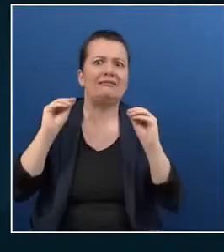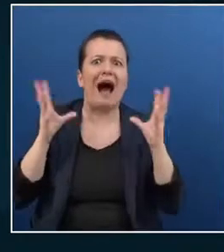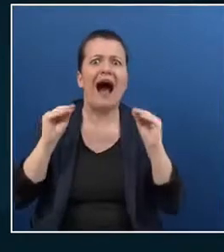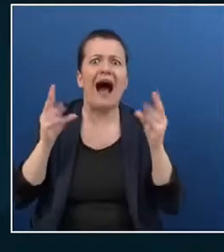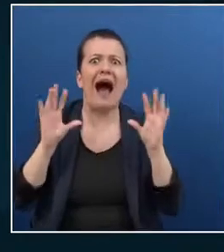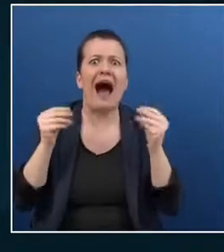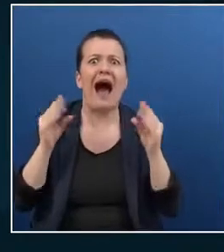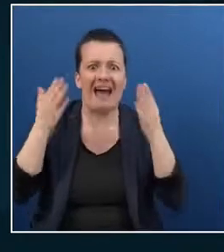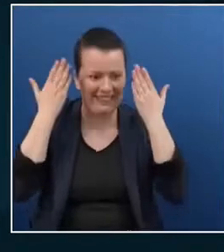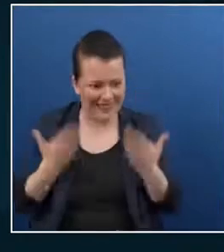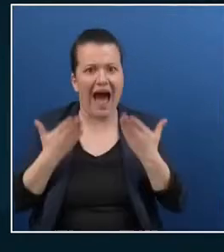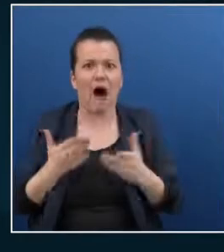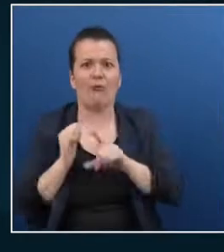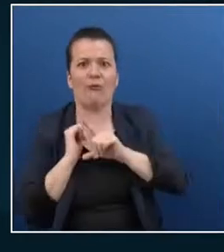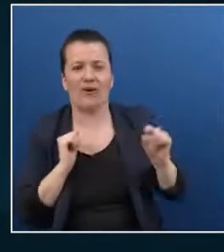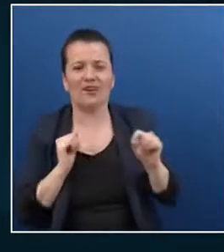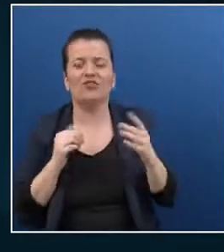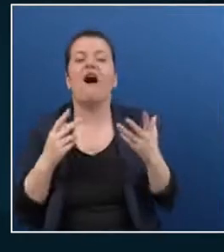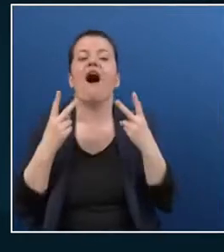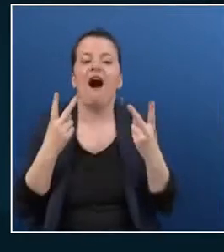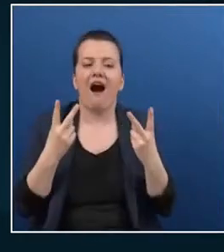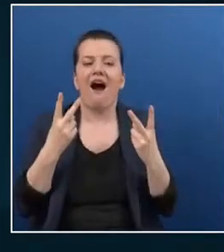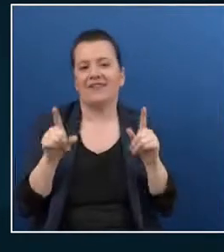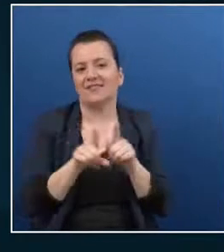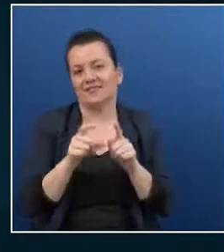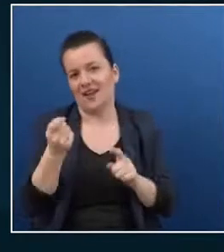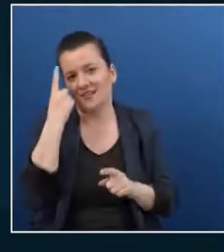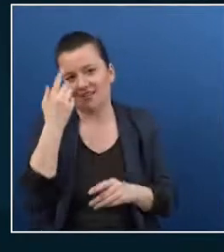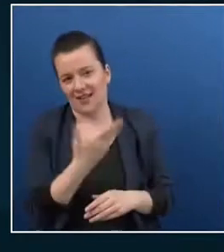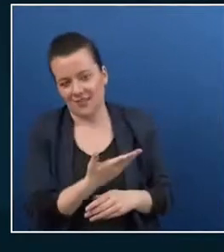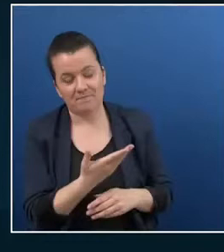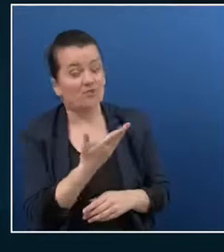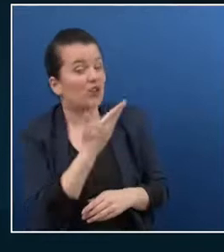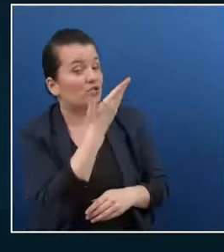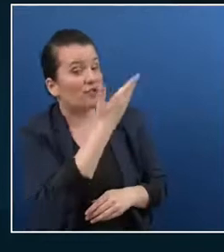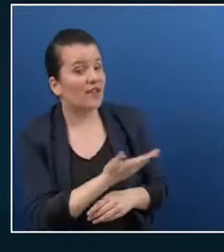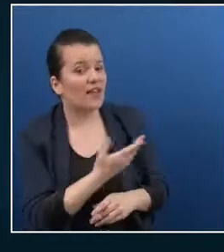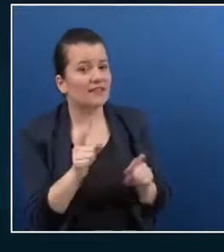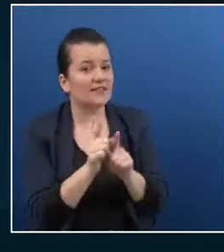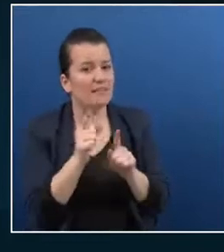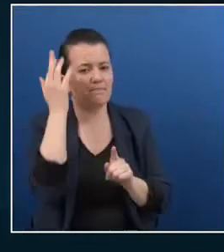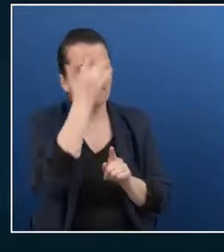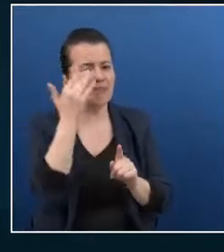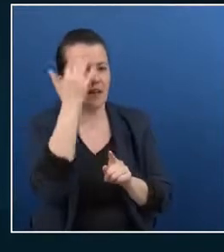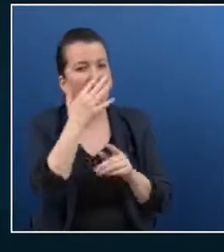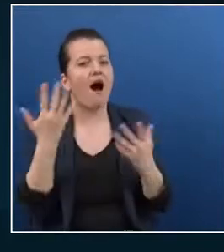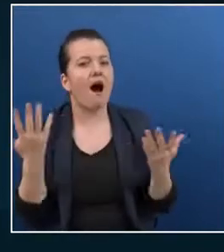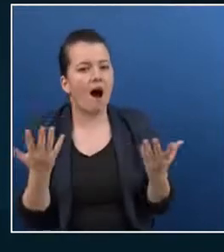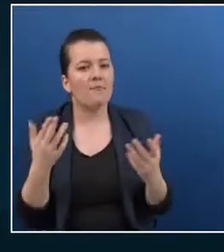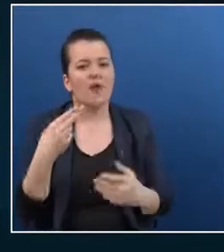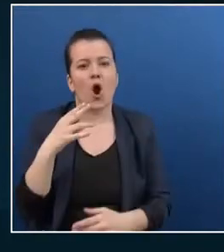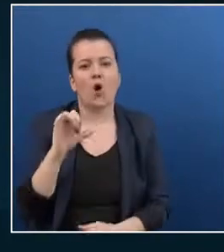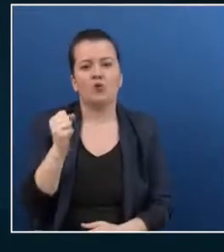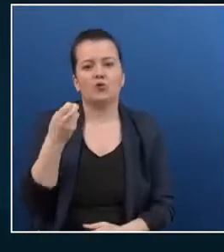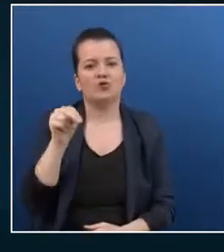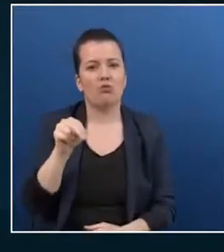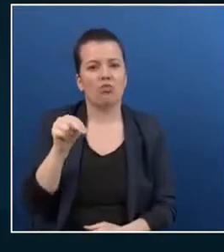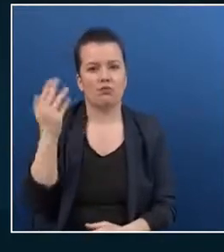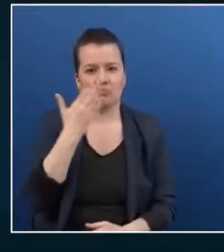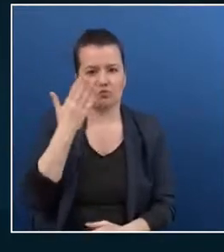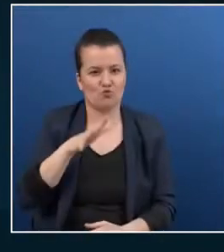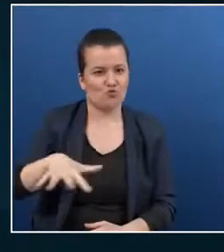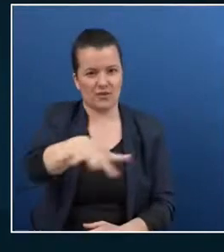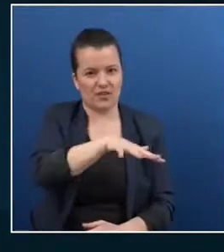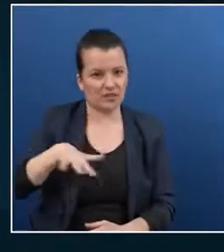safety solution for schools. And April of 2019, the Houston School District, one of the